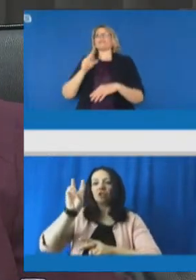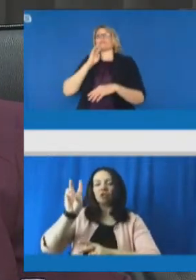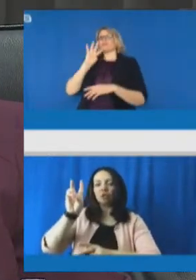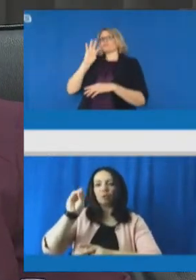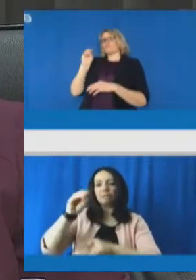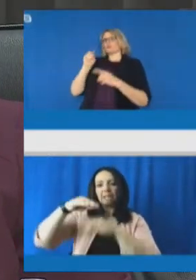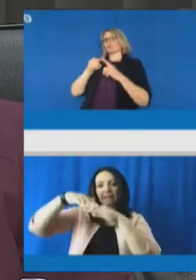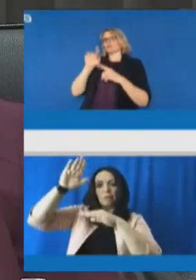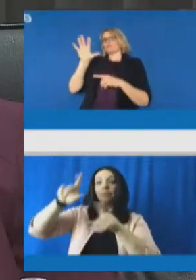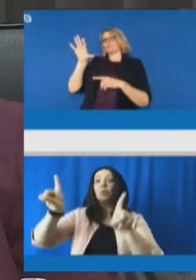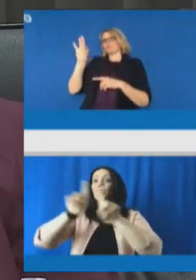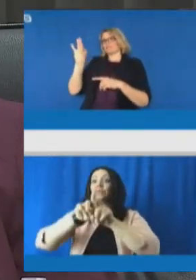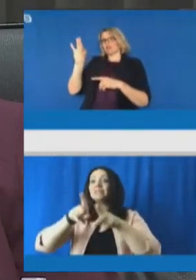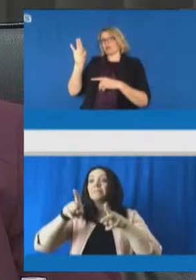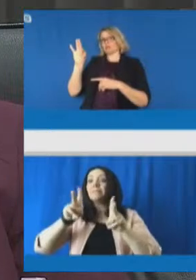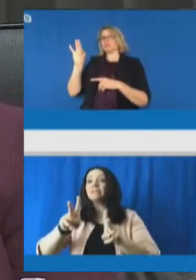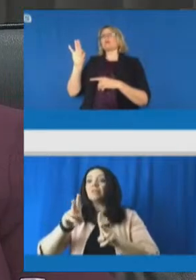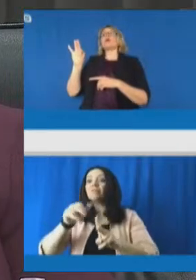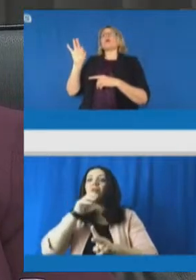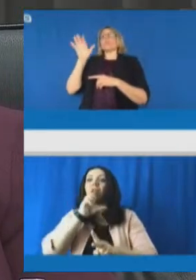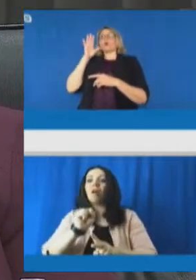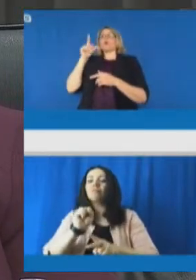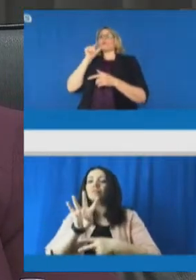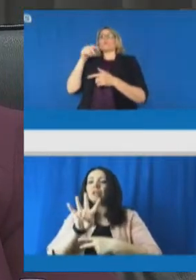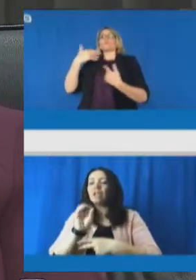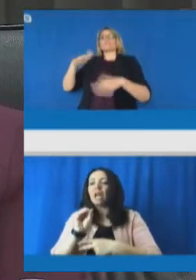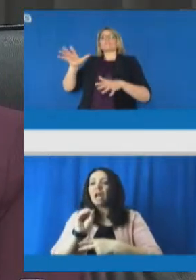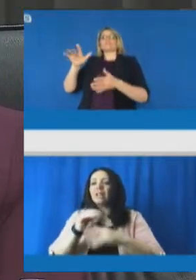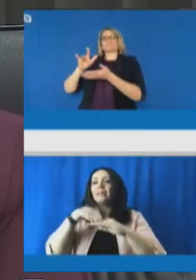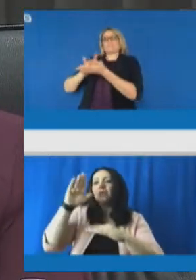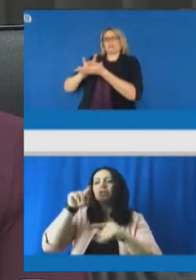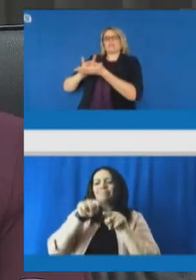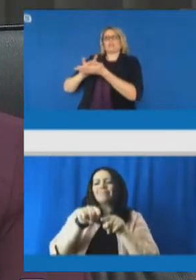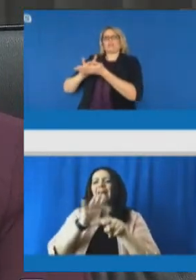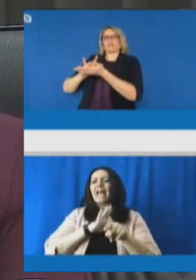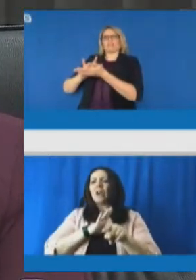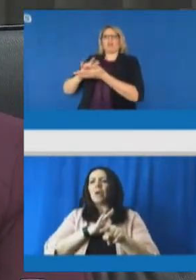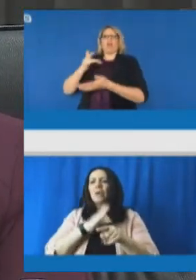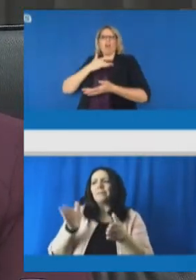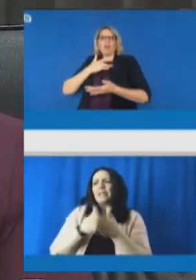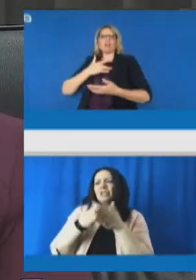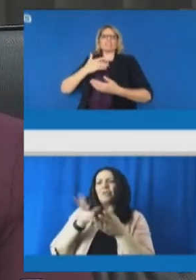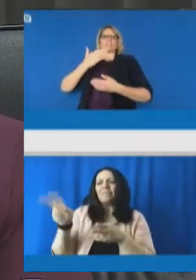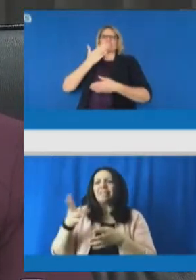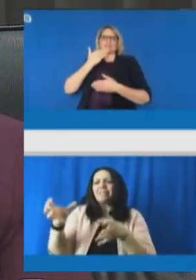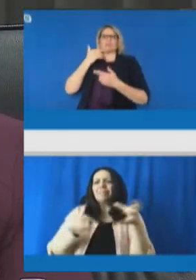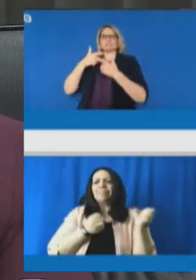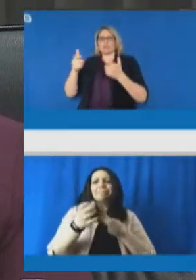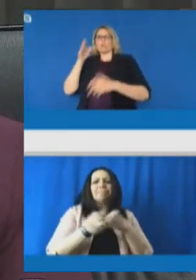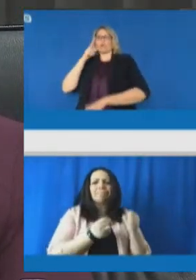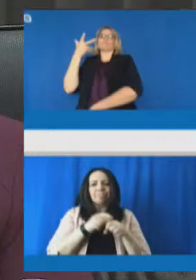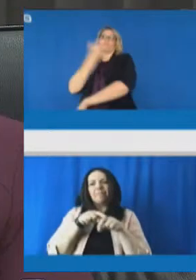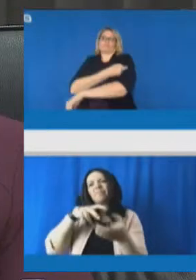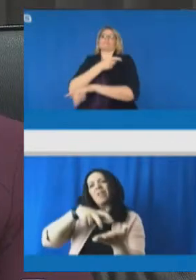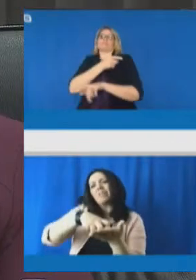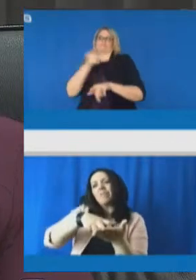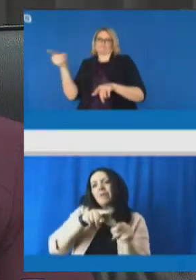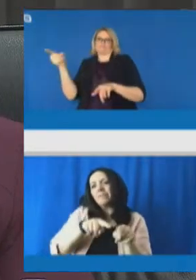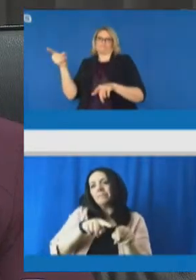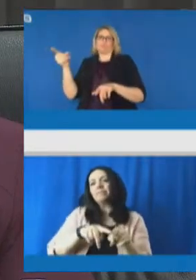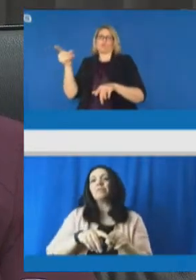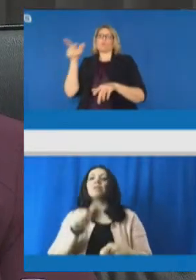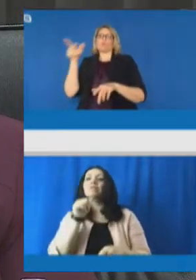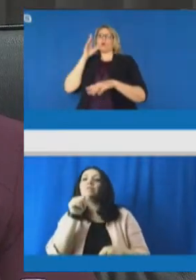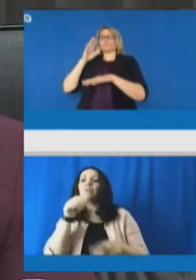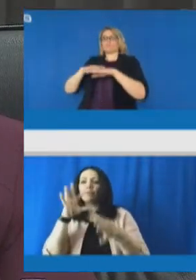doses being put in the arms of New Brunswickers. There are a number of factors that have enabled us to accelerate our vaccine